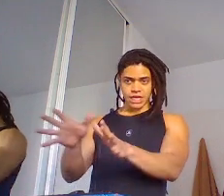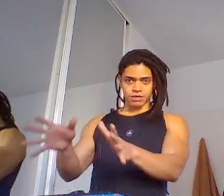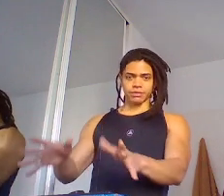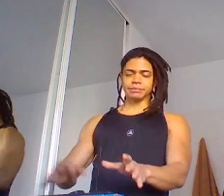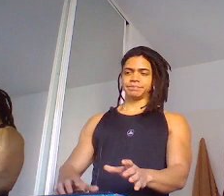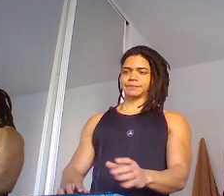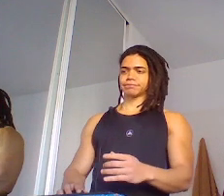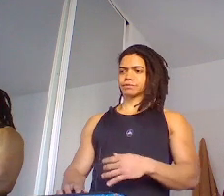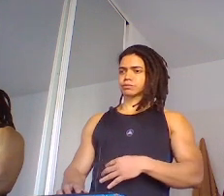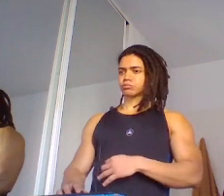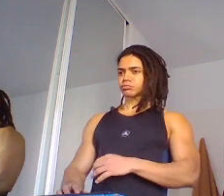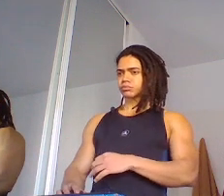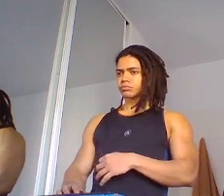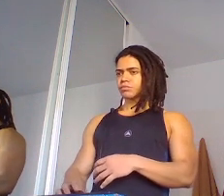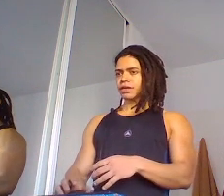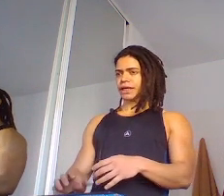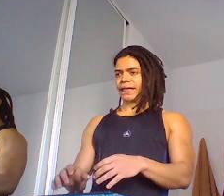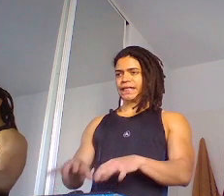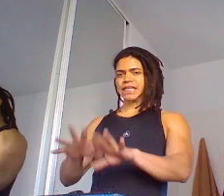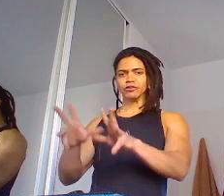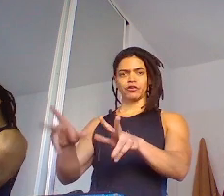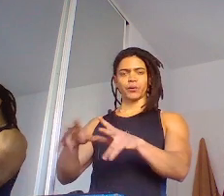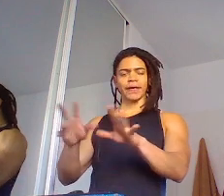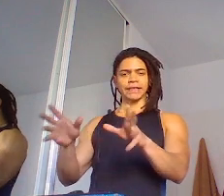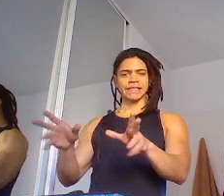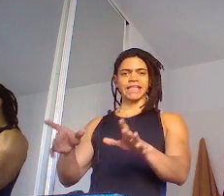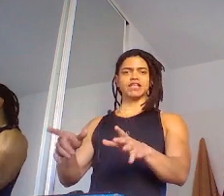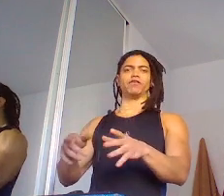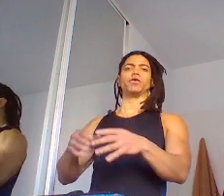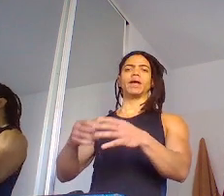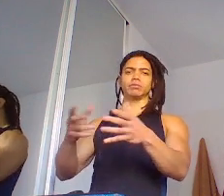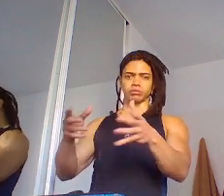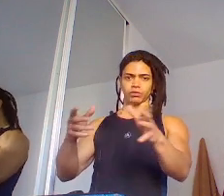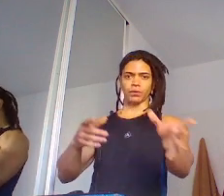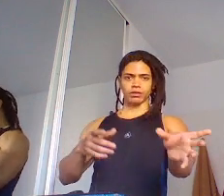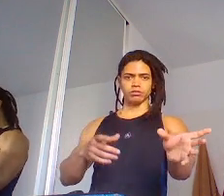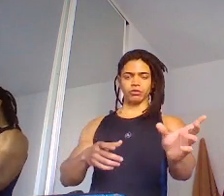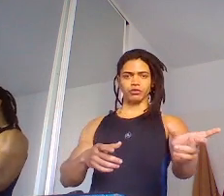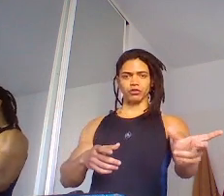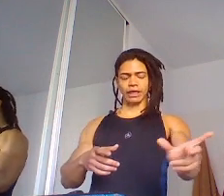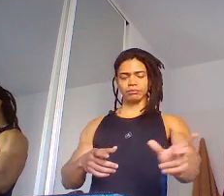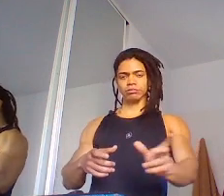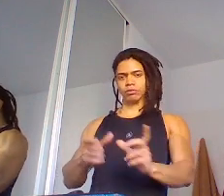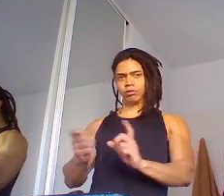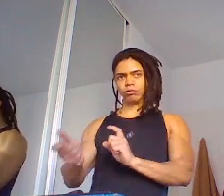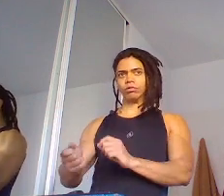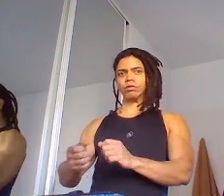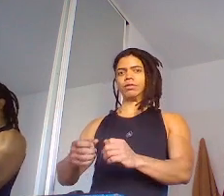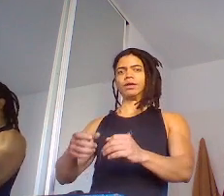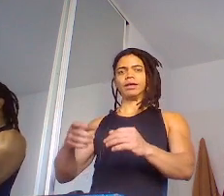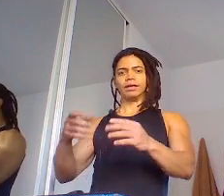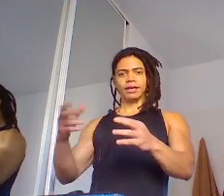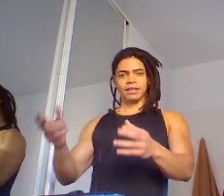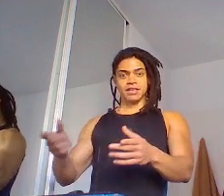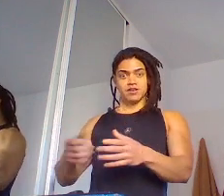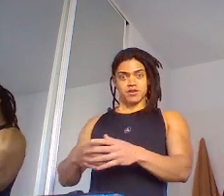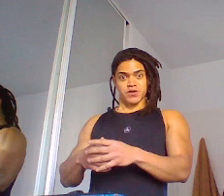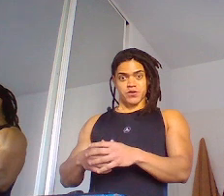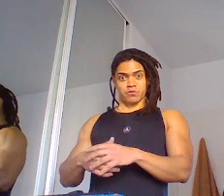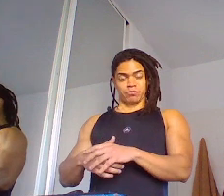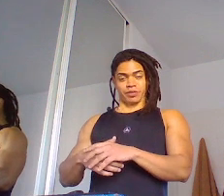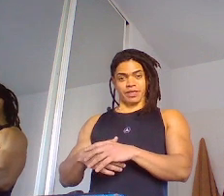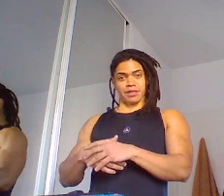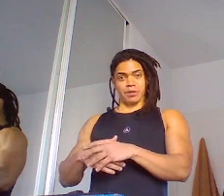where here it illustrates that if you're able to read nutrition labels or